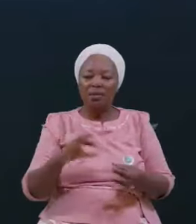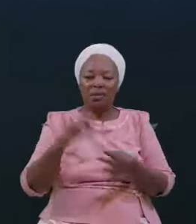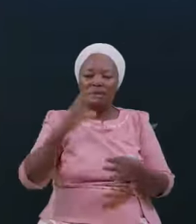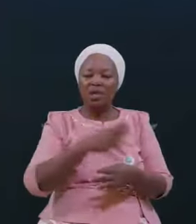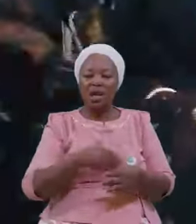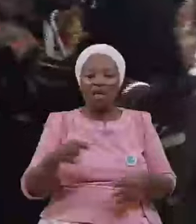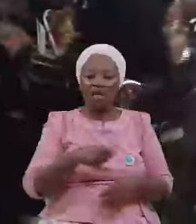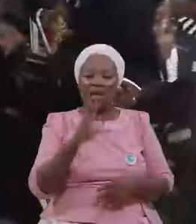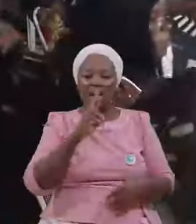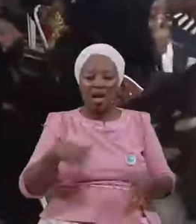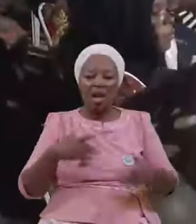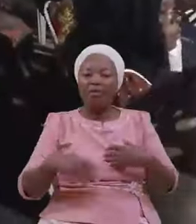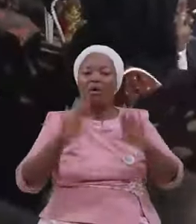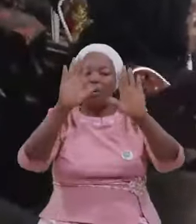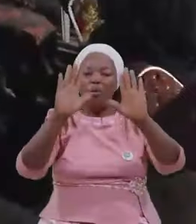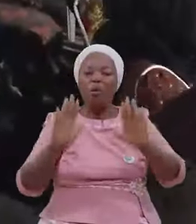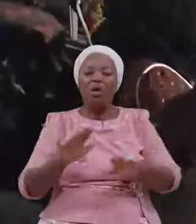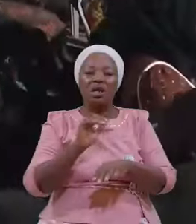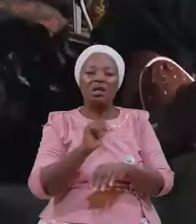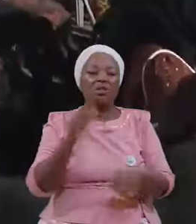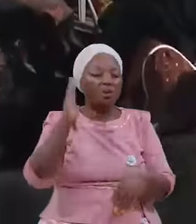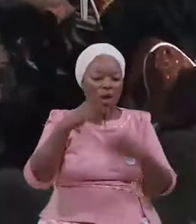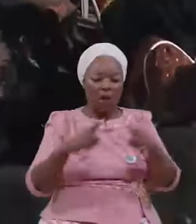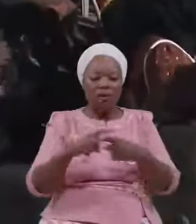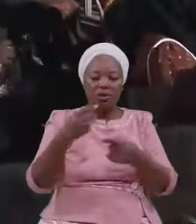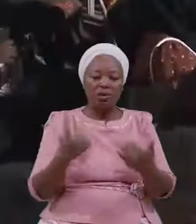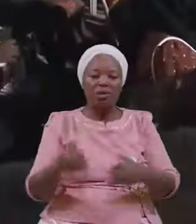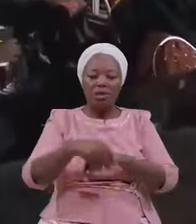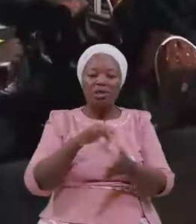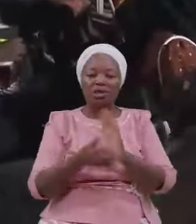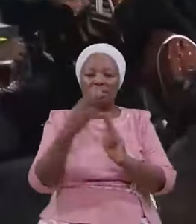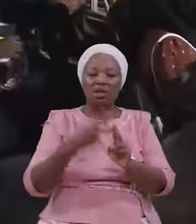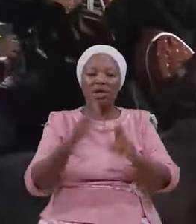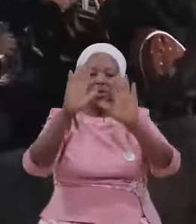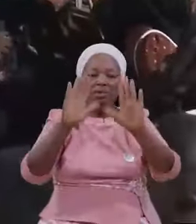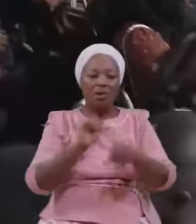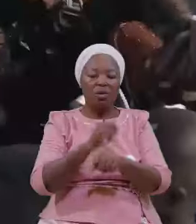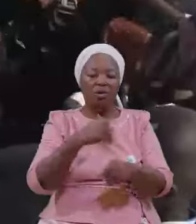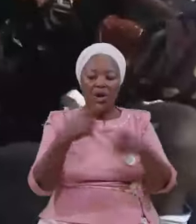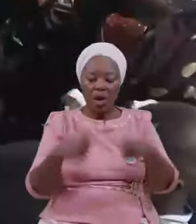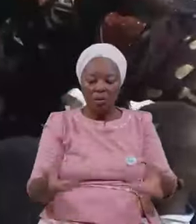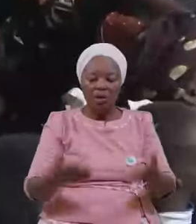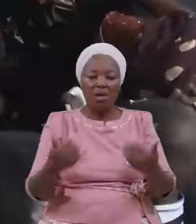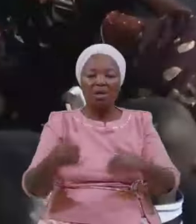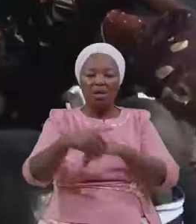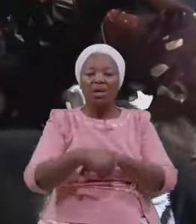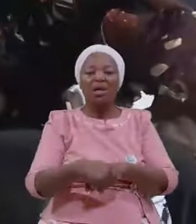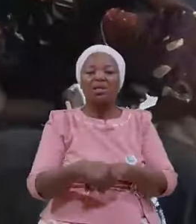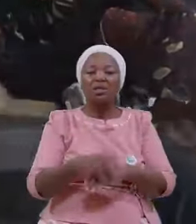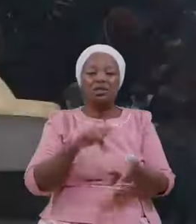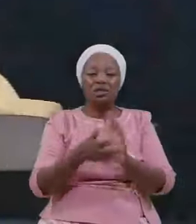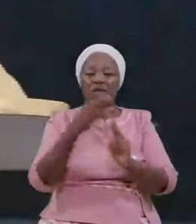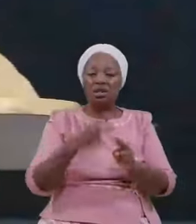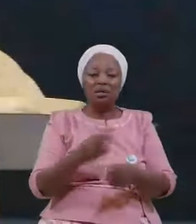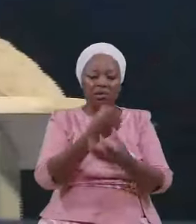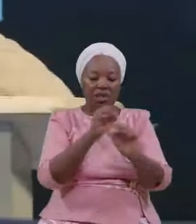take place today. Miracles going to take place today. Salvation going to take place today.